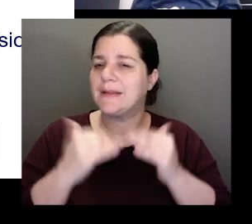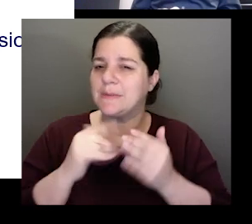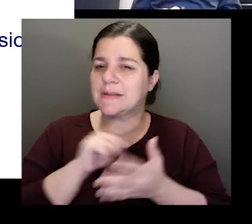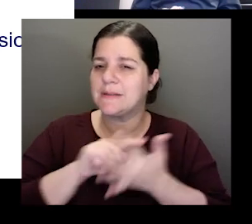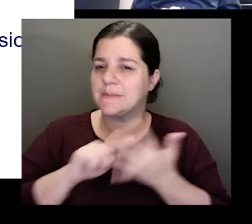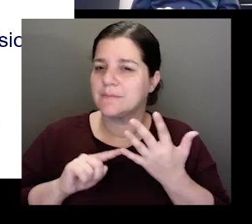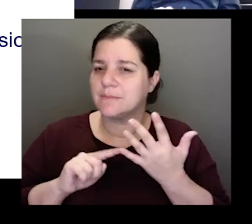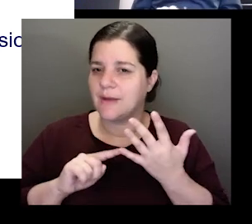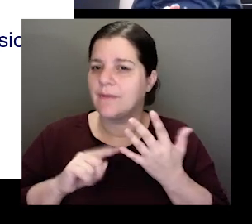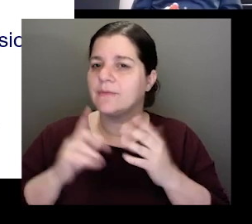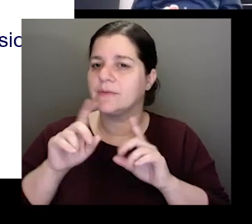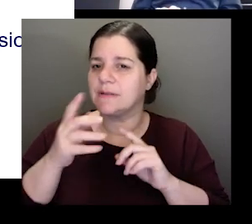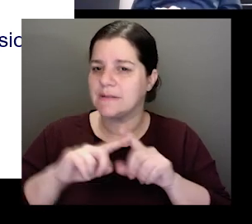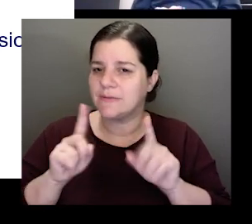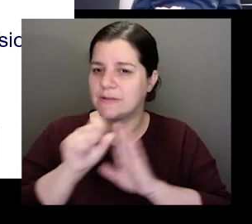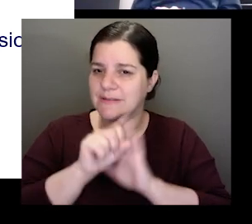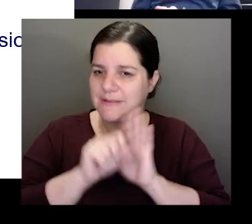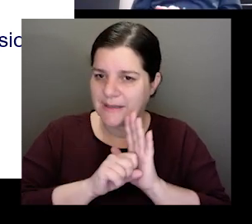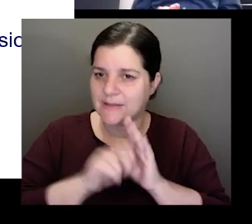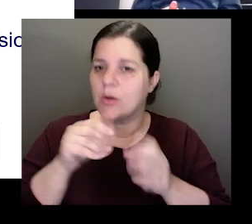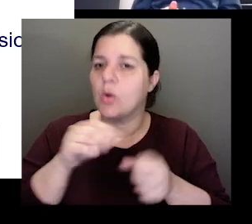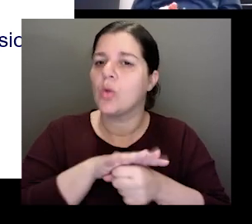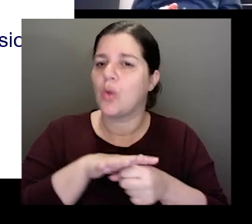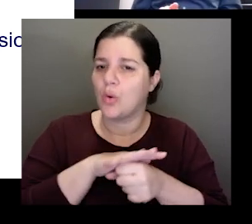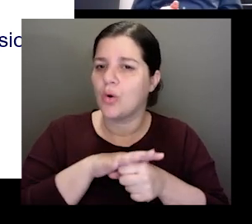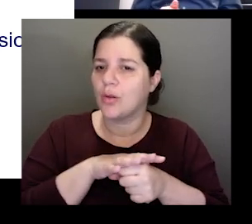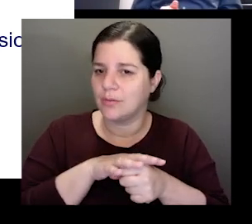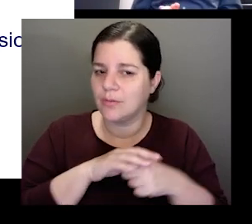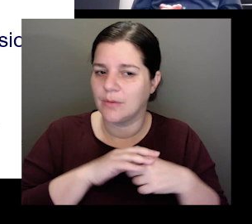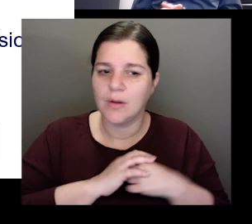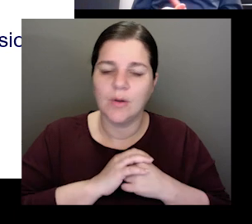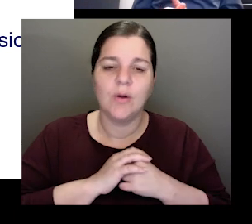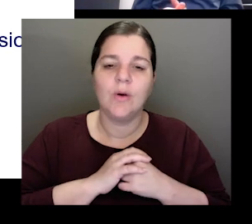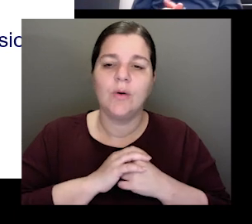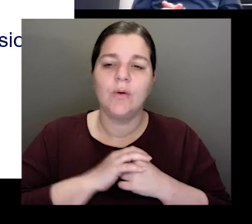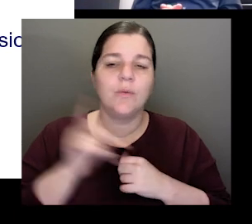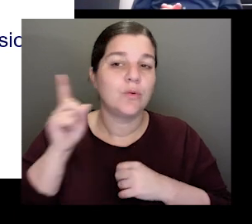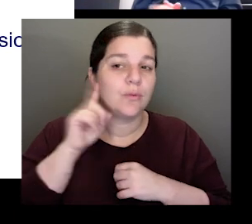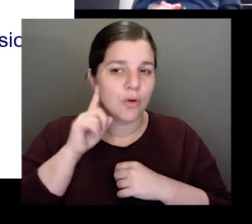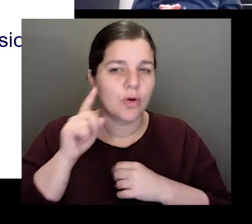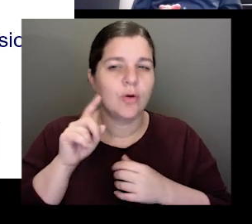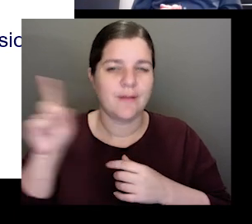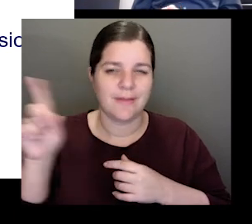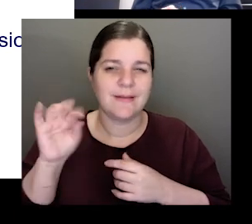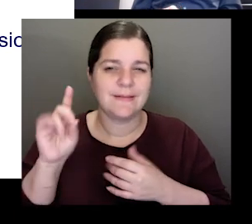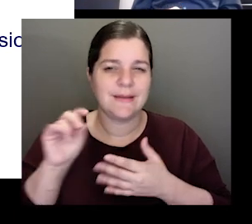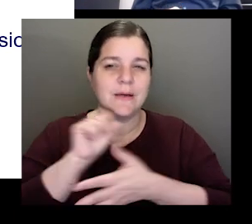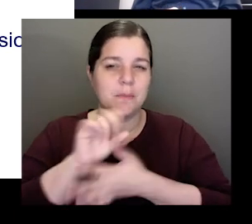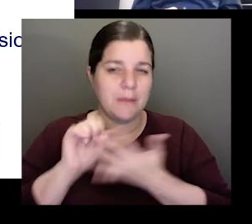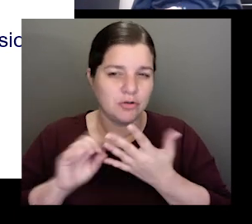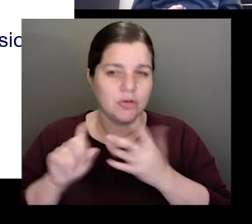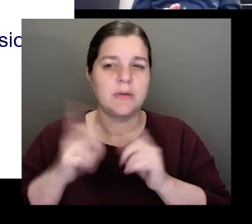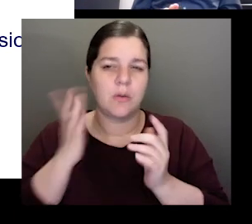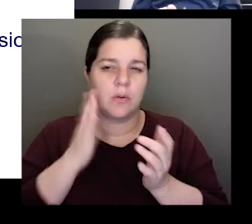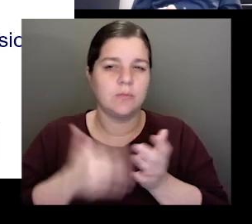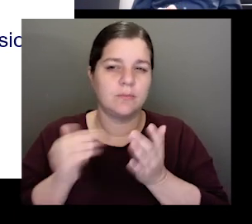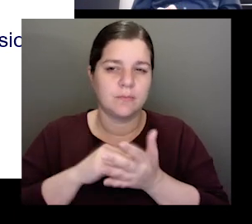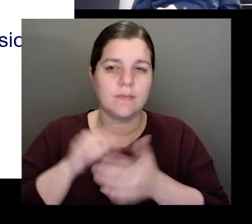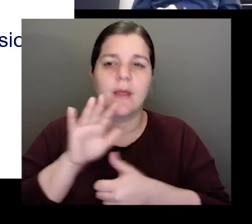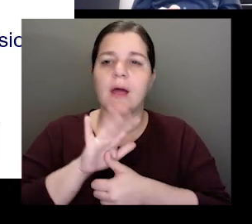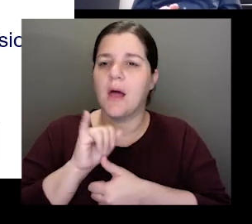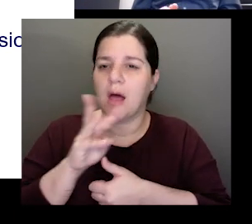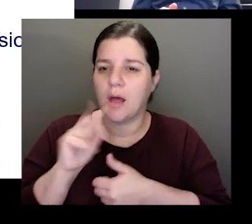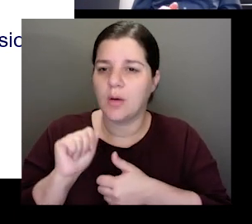5 states or in local jurisdictions. You've heard them mentioned, but I'll repeat them here. The Iowa Department of